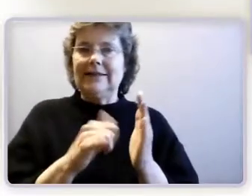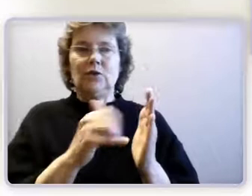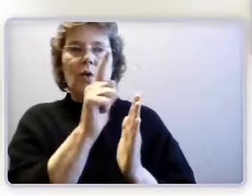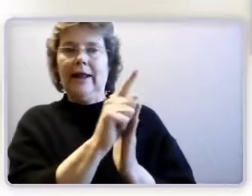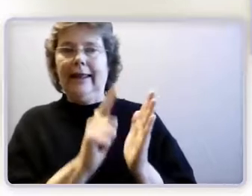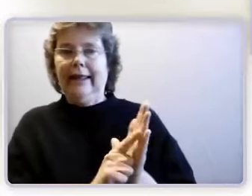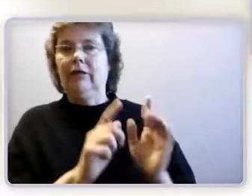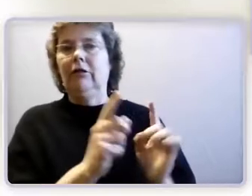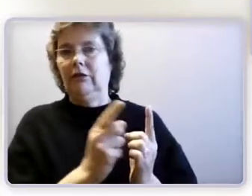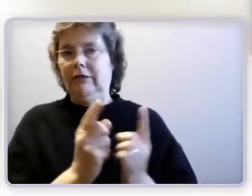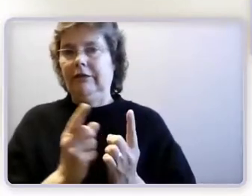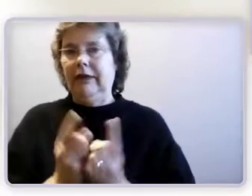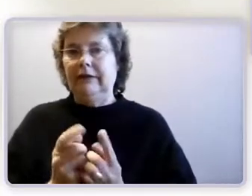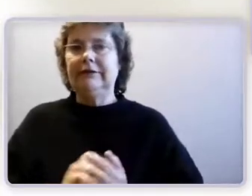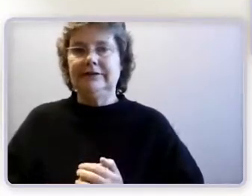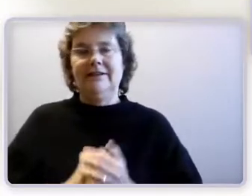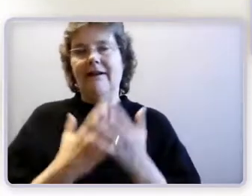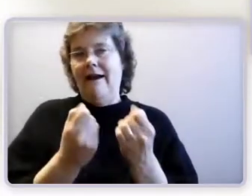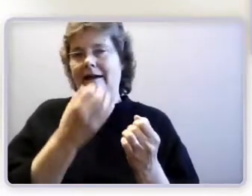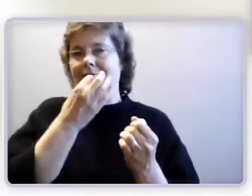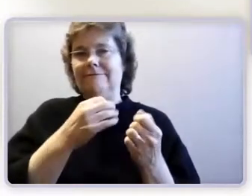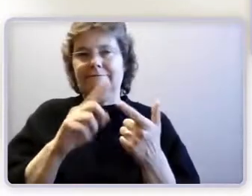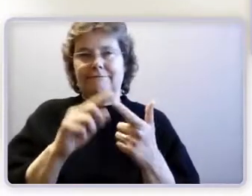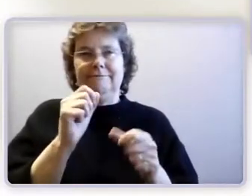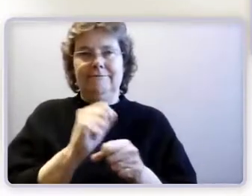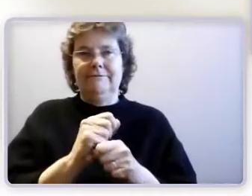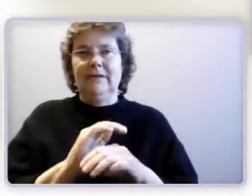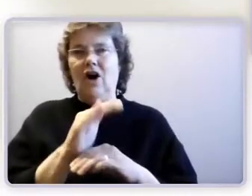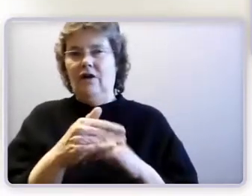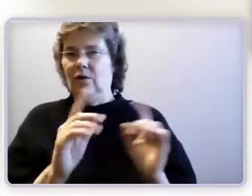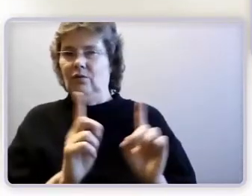And I've got various examples of what decisions that can be.